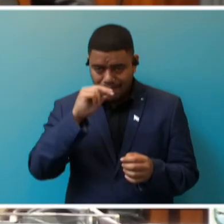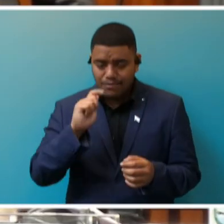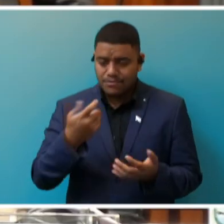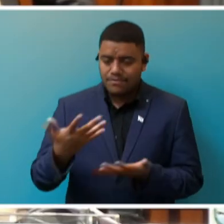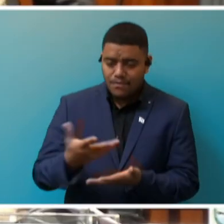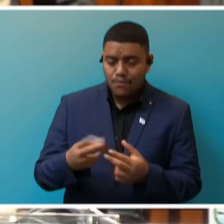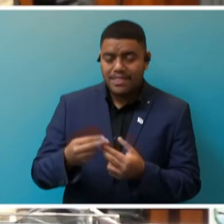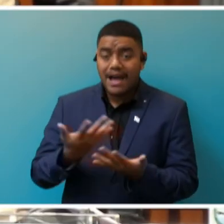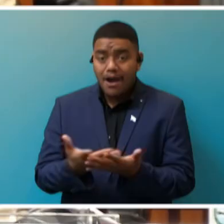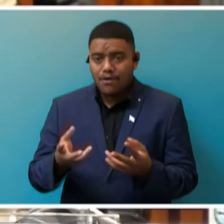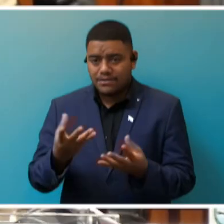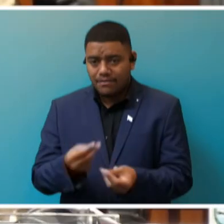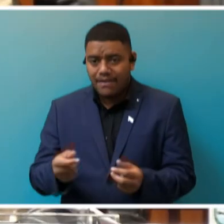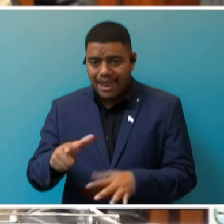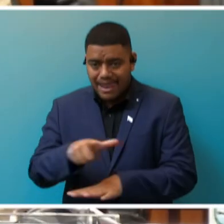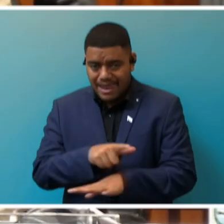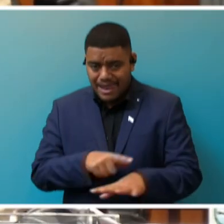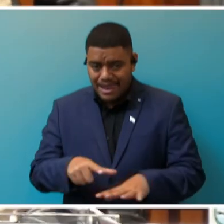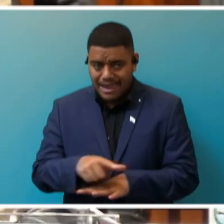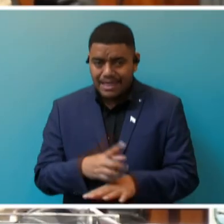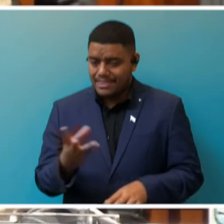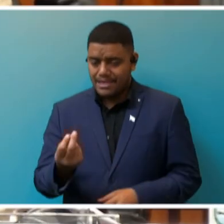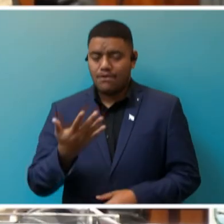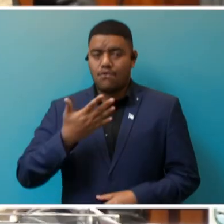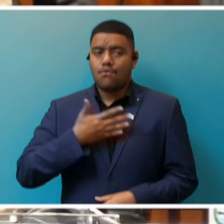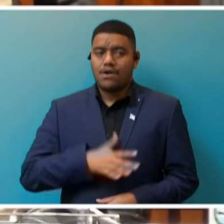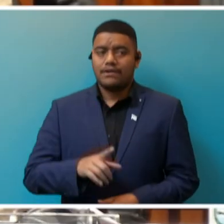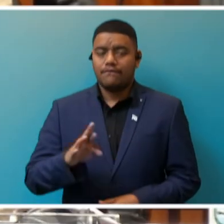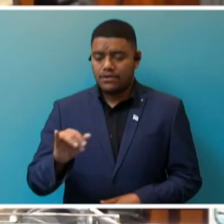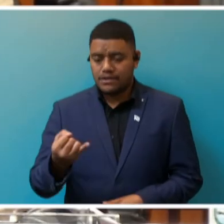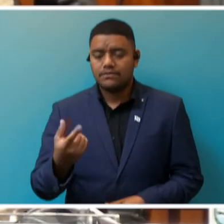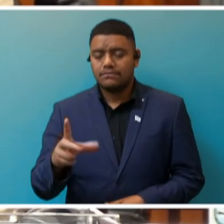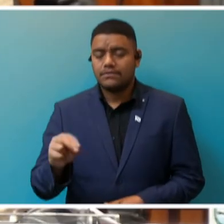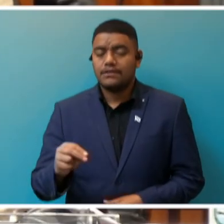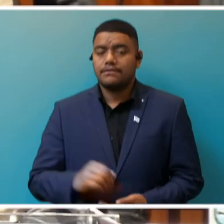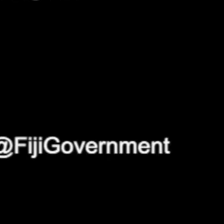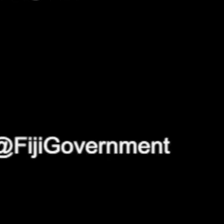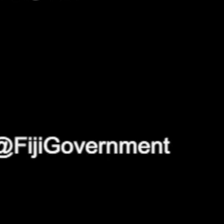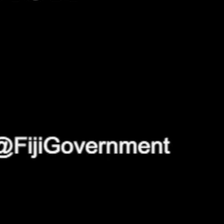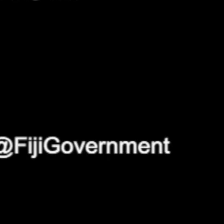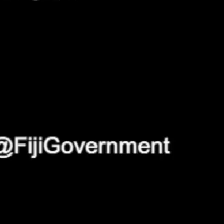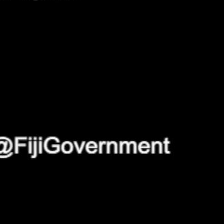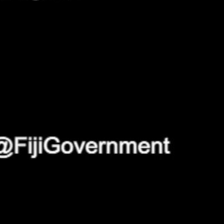land as they would want for it to be dealt with, or as they wish.